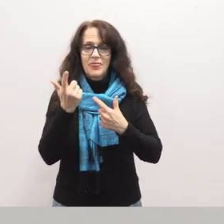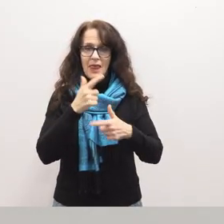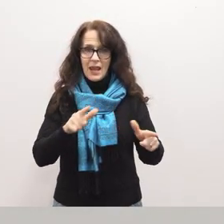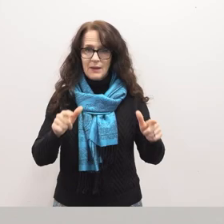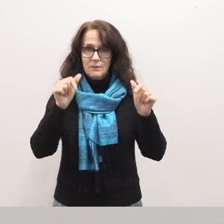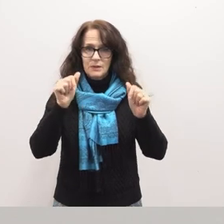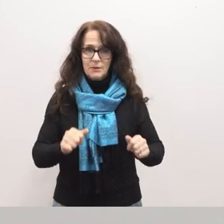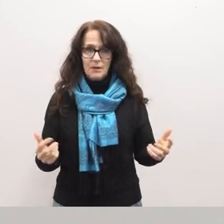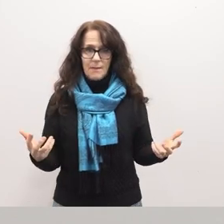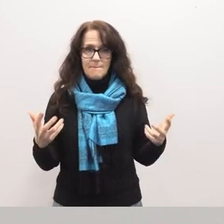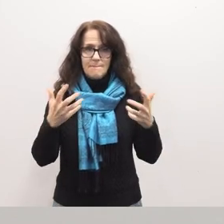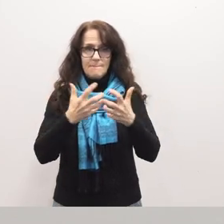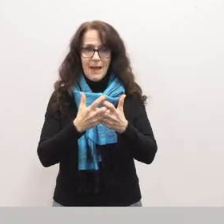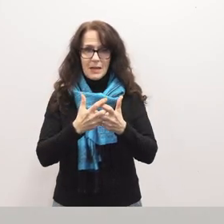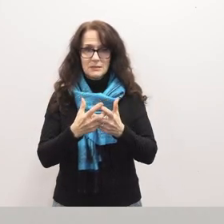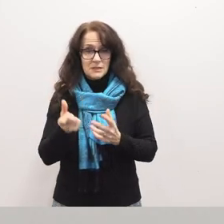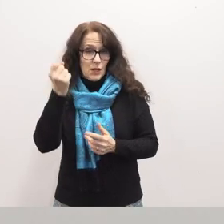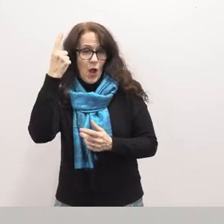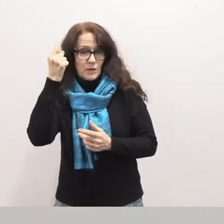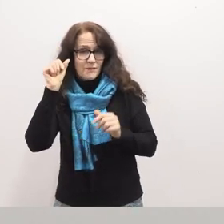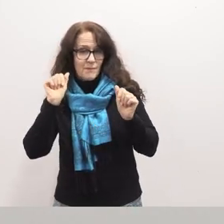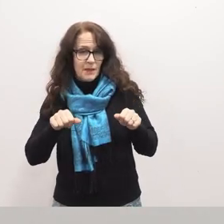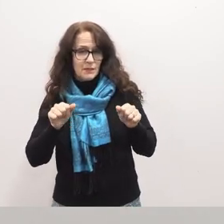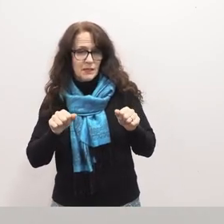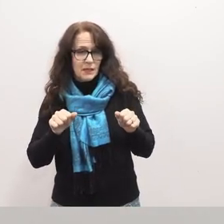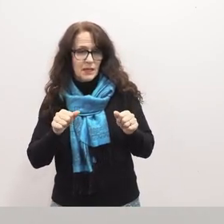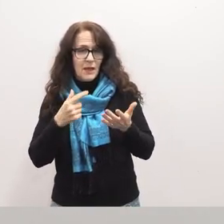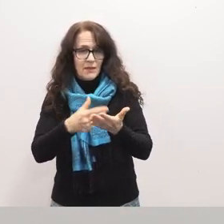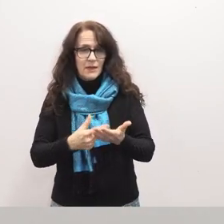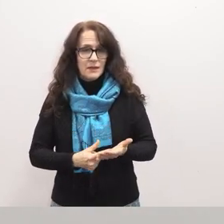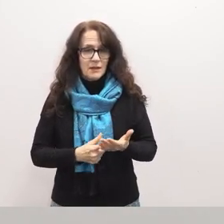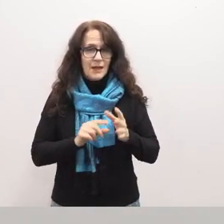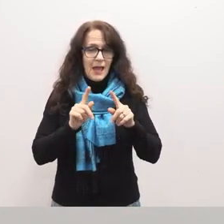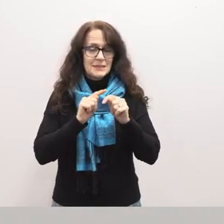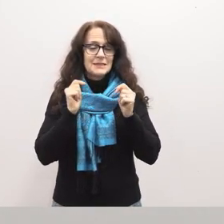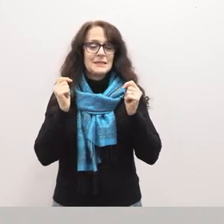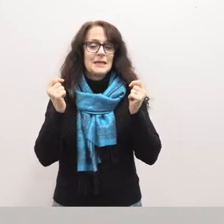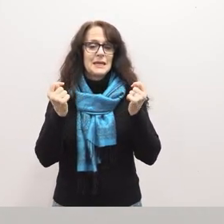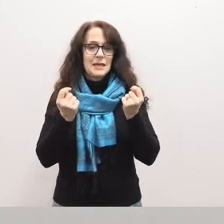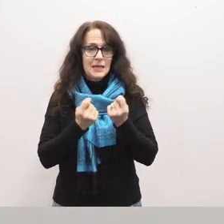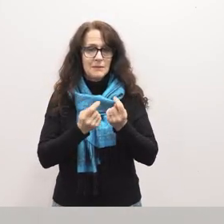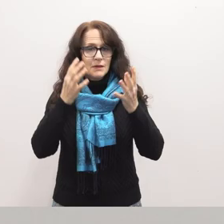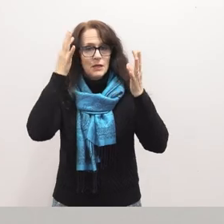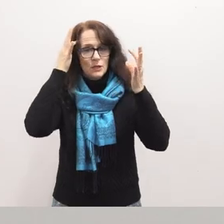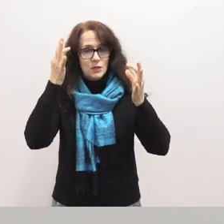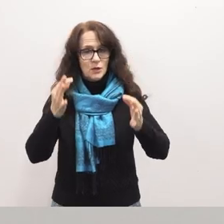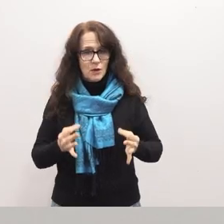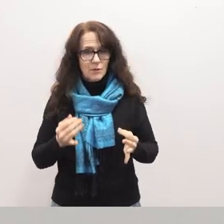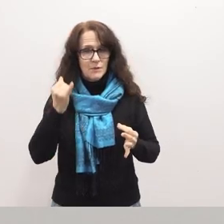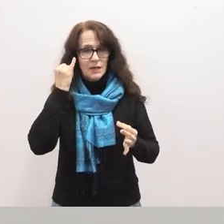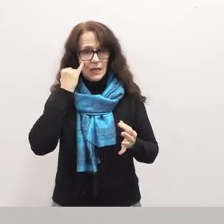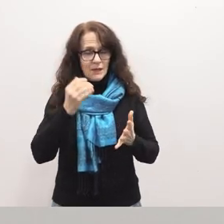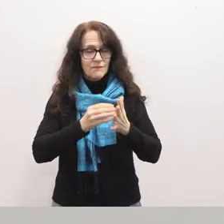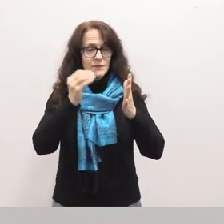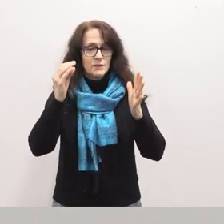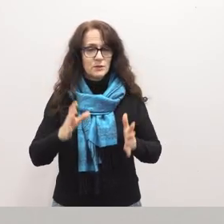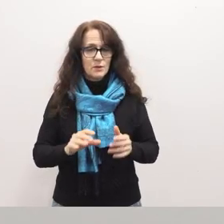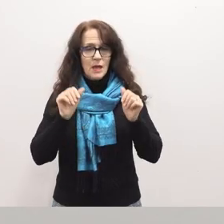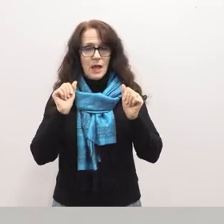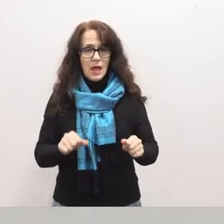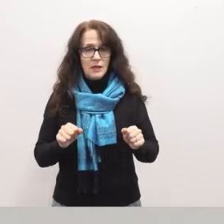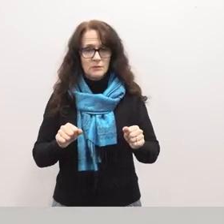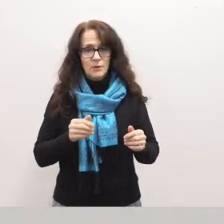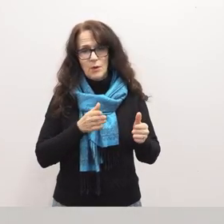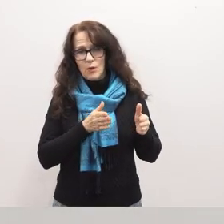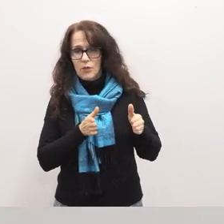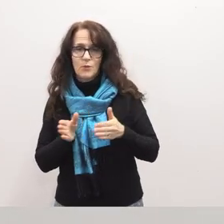that matches the cognitive ability and having that discussion as an IEP team to determine if this student would be eligible through